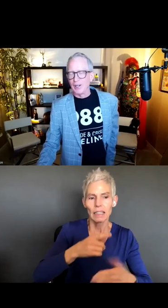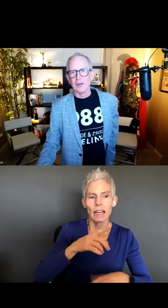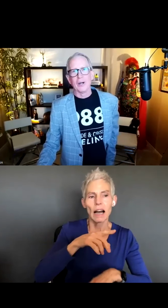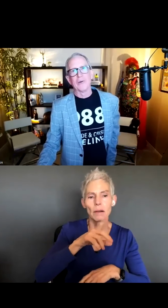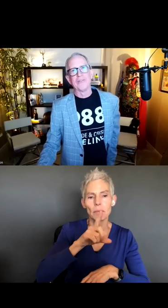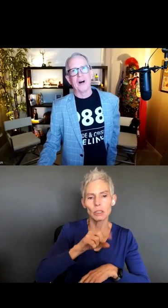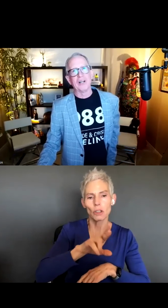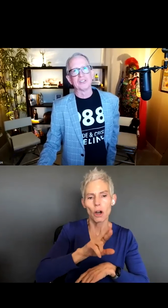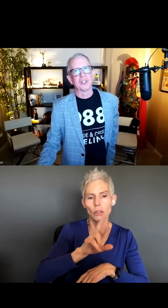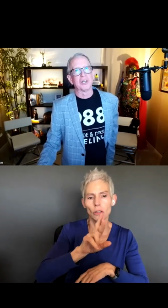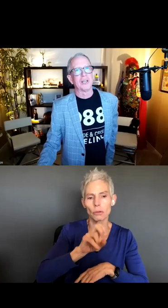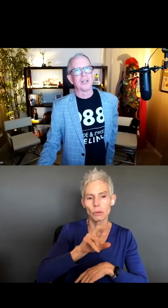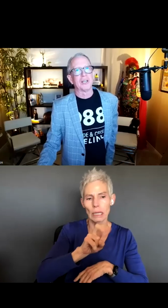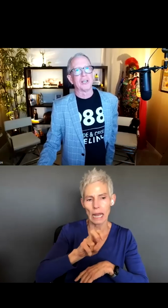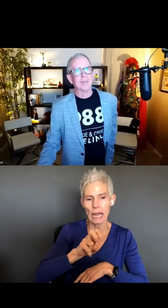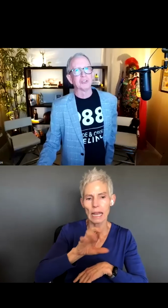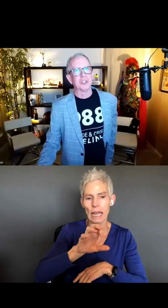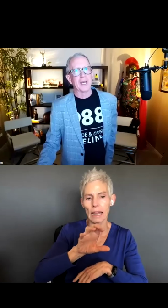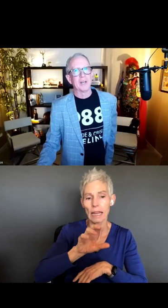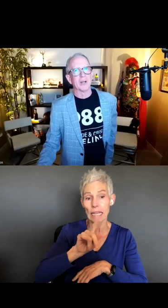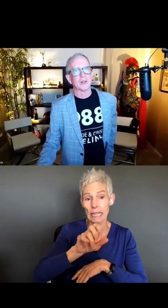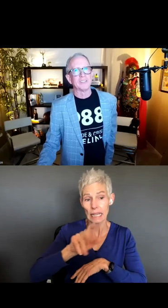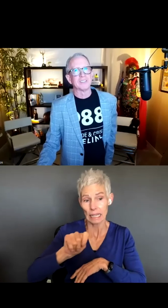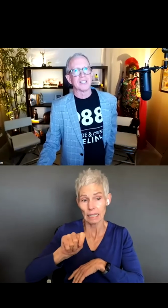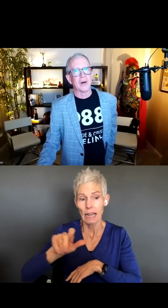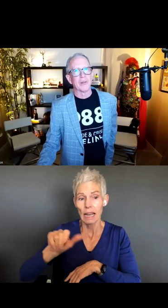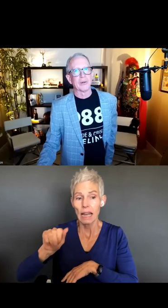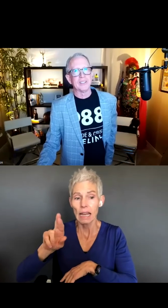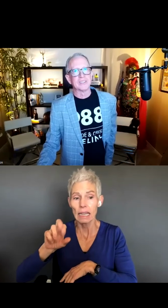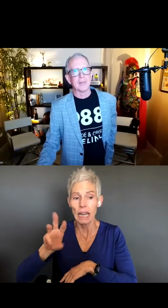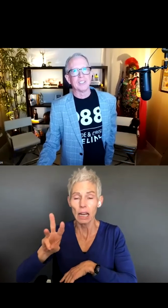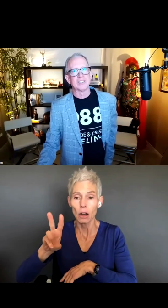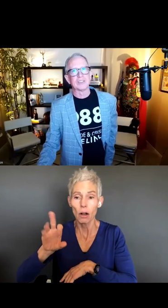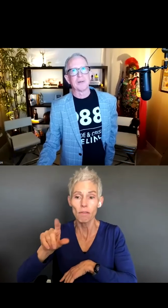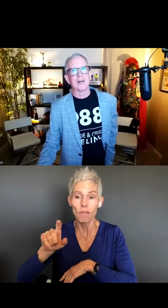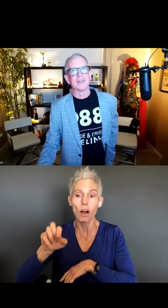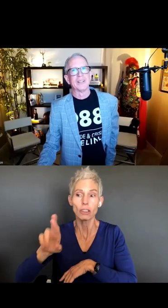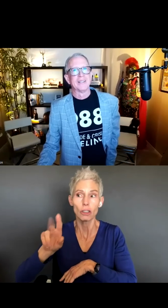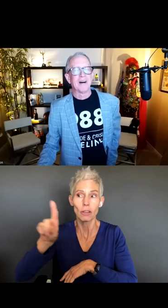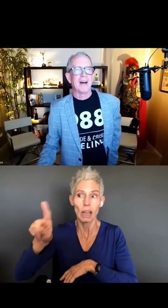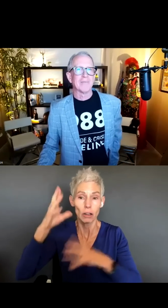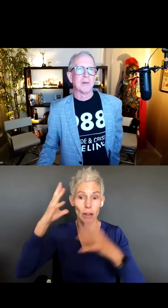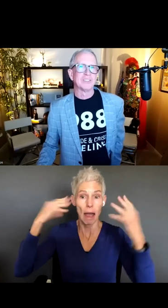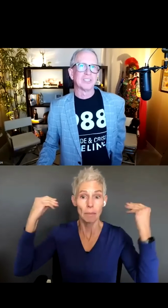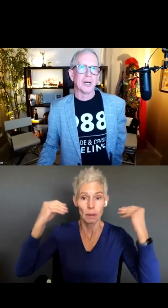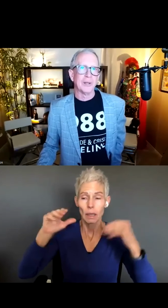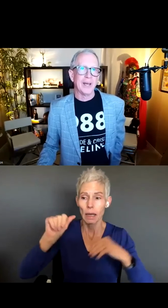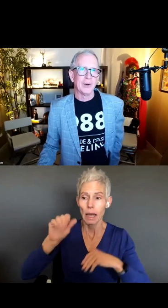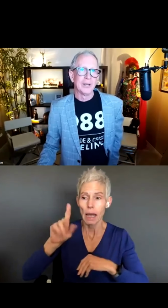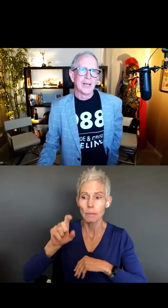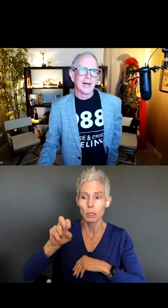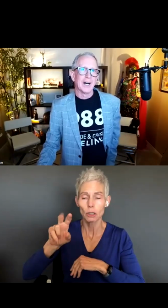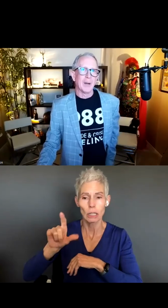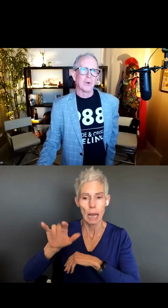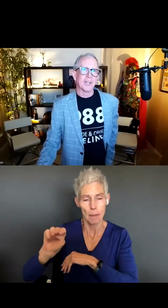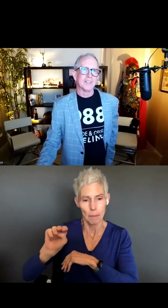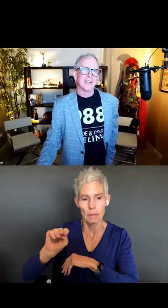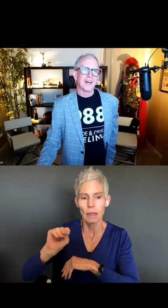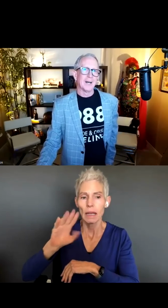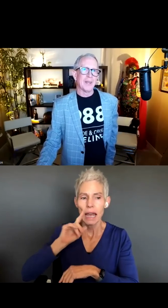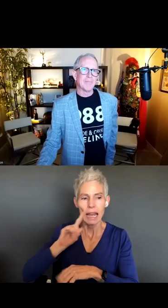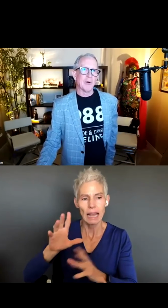and Arrow Foster in Amsterdam at our Crisis Now 3 Summit just about 5 months ago now. And